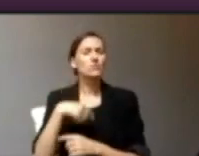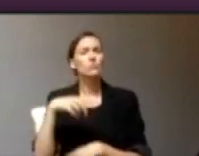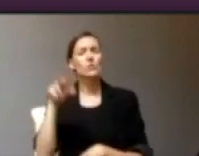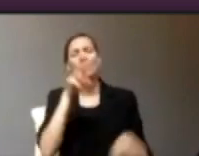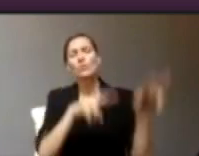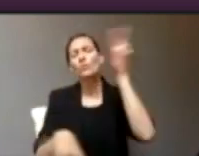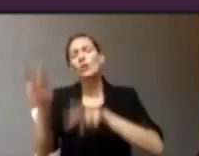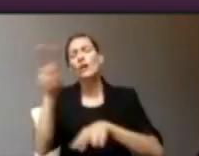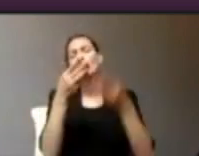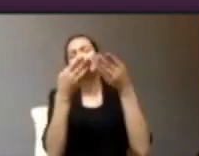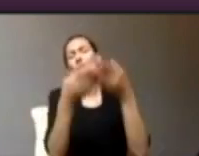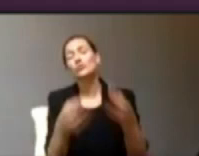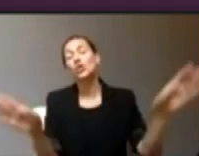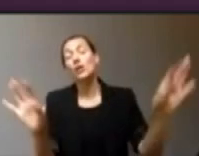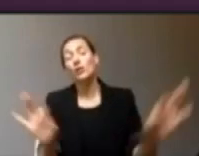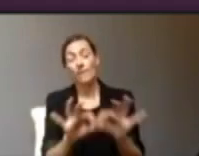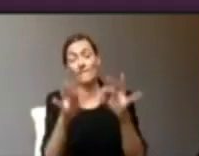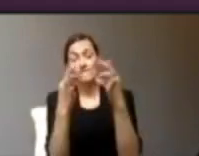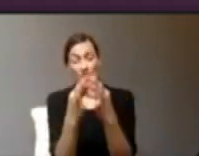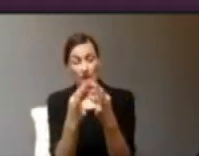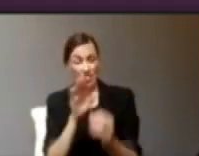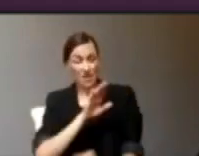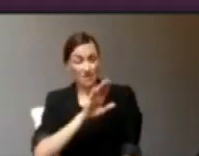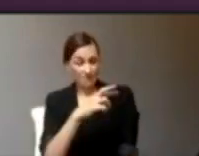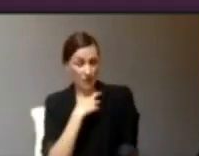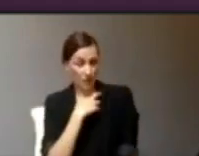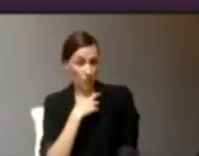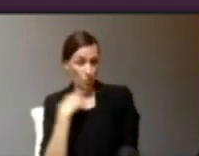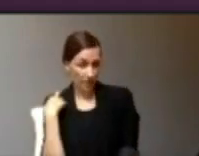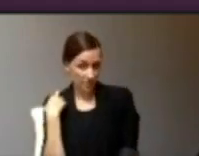family functioning and their risk for becoming